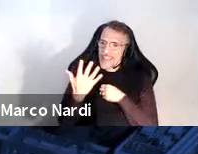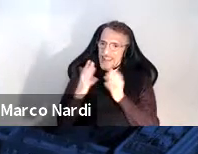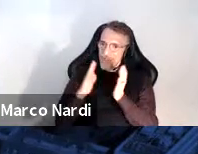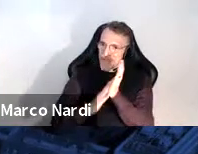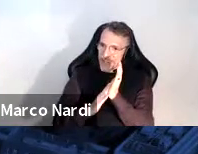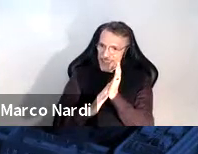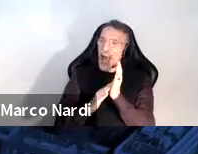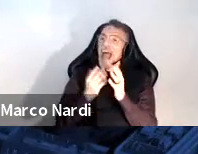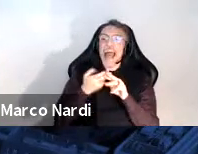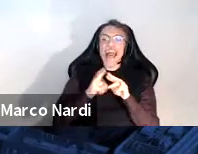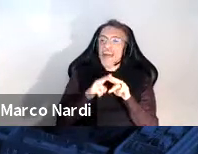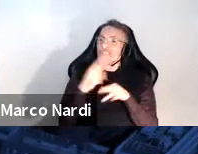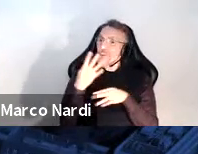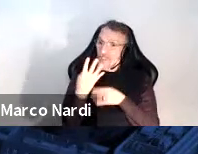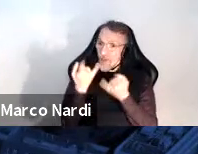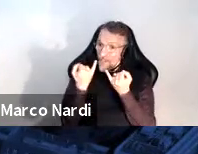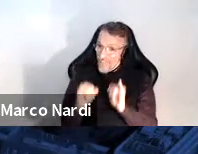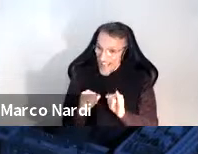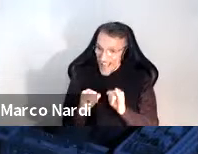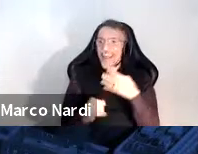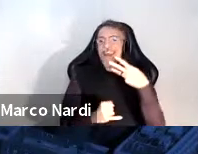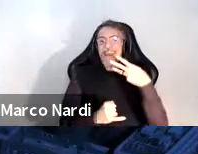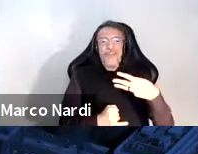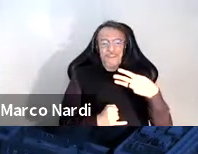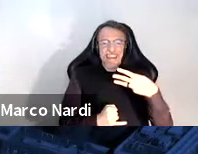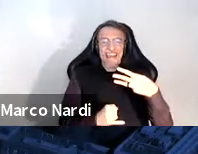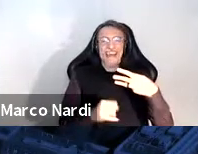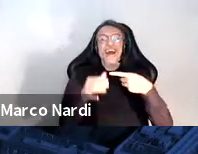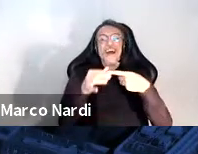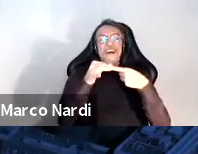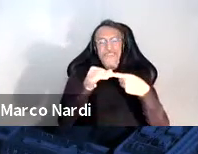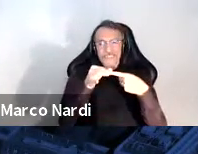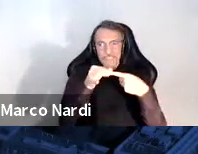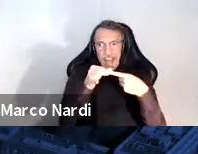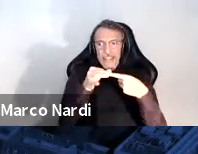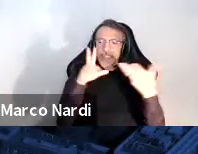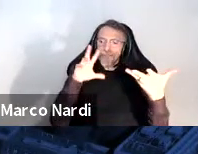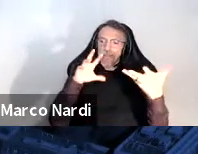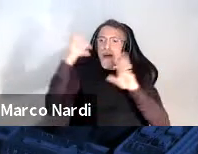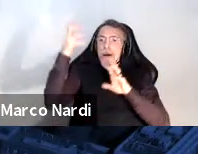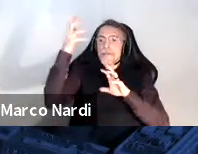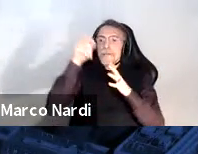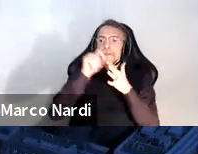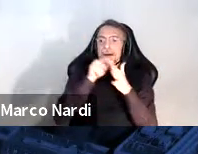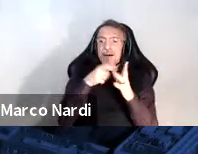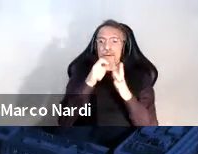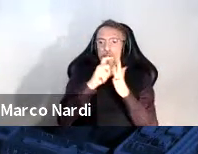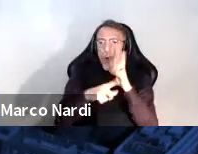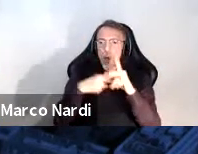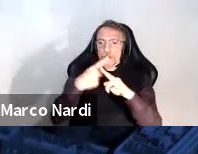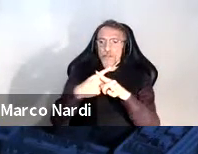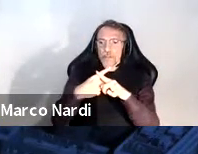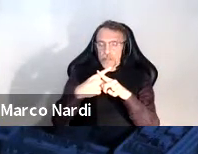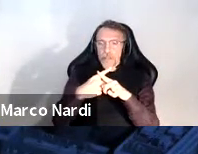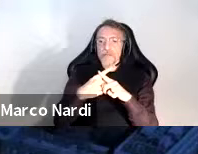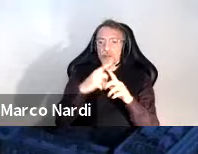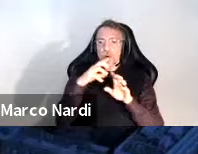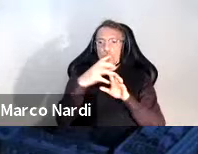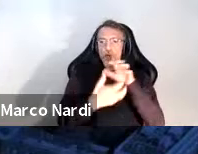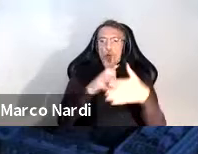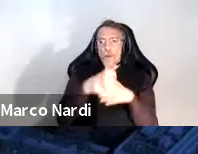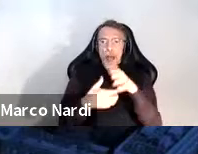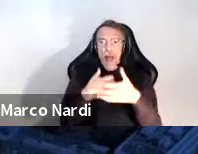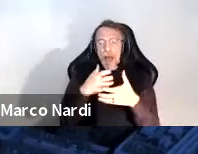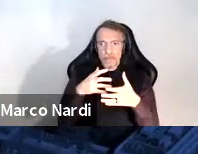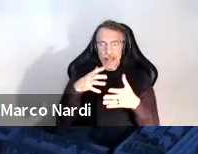make 3 points. The first, I will start with a paradox, okay? A paradox on global debt dynamics in the context